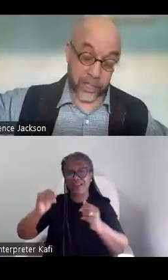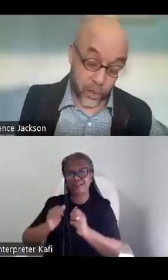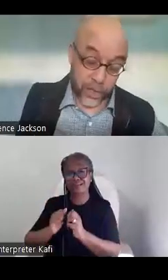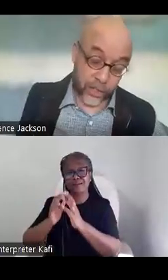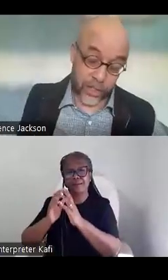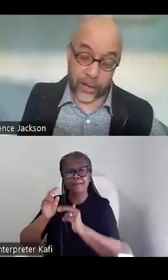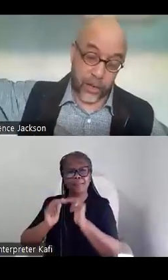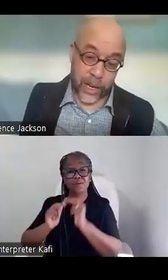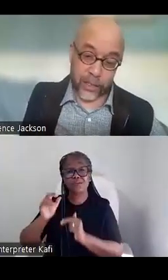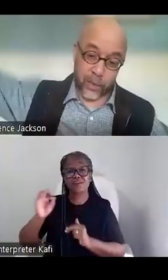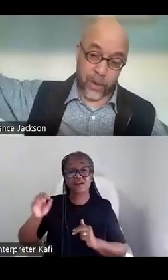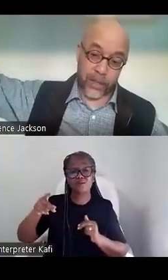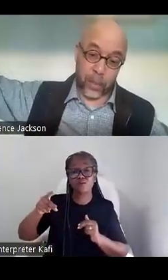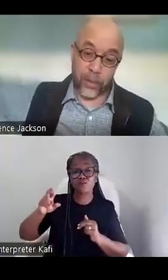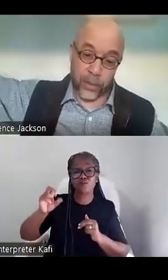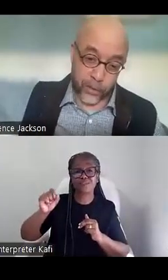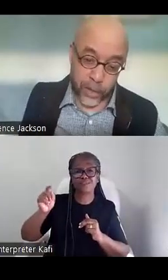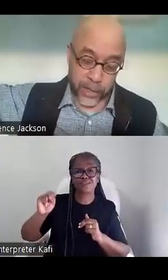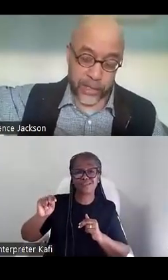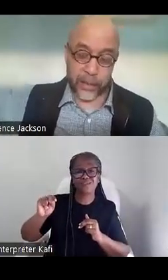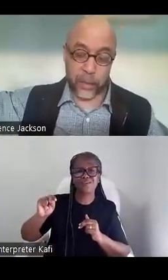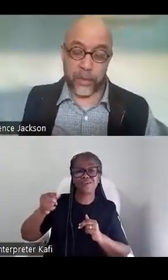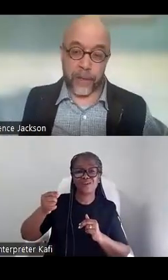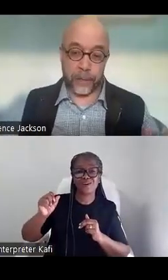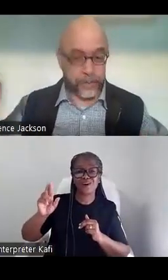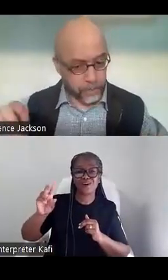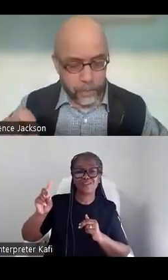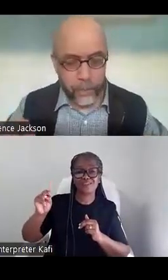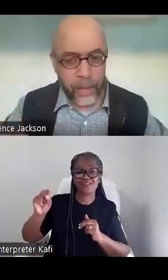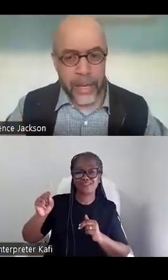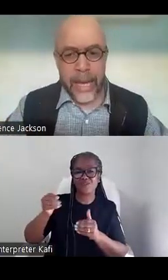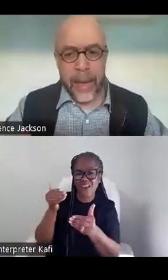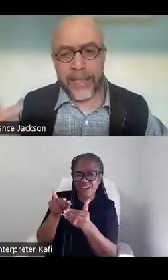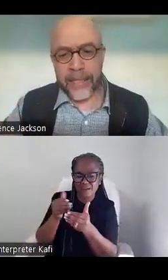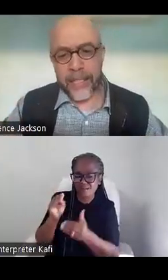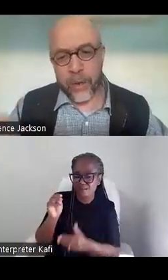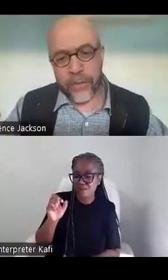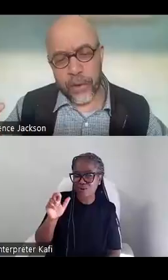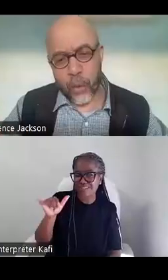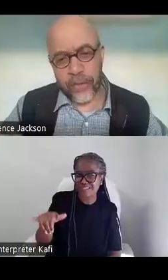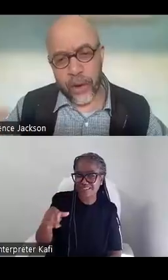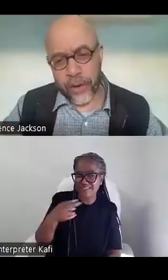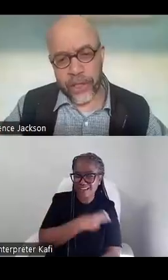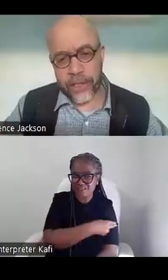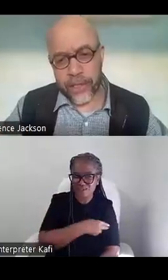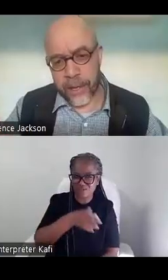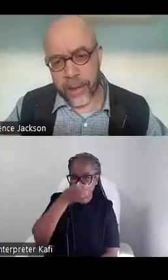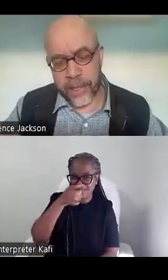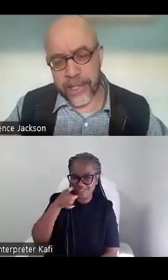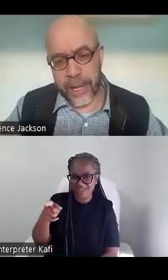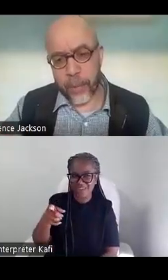is. Just on the other side of you guys who were at the Peale, or if anybody's down at the Peale today. But this is sort of one of the